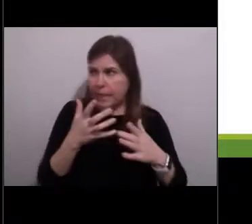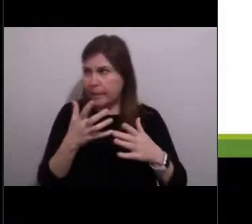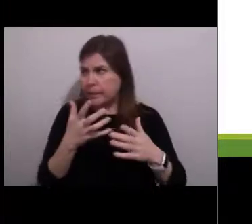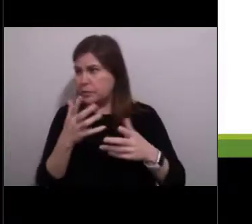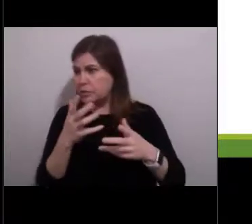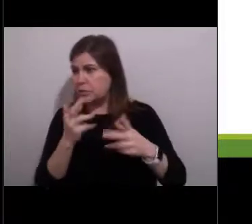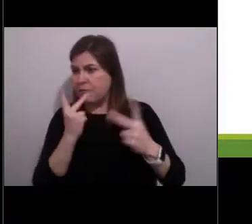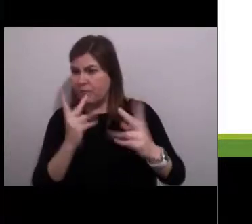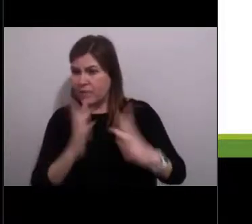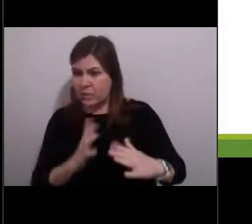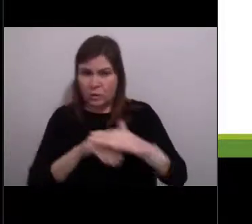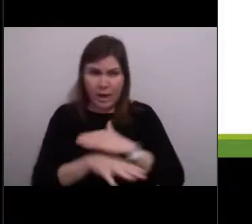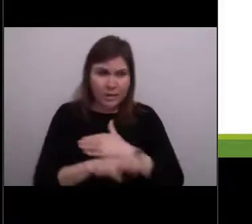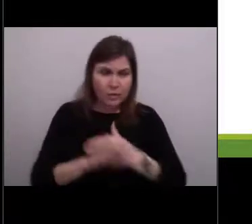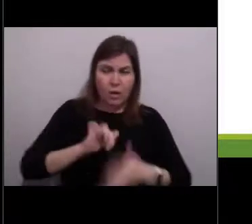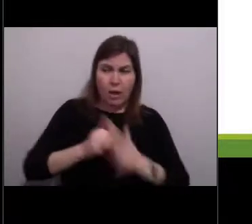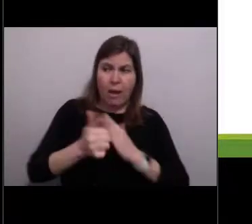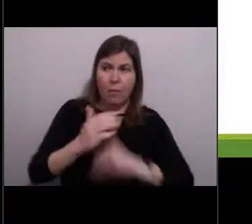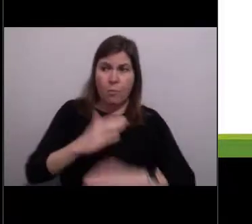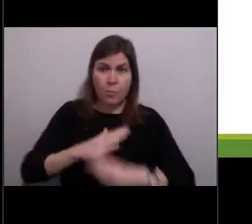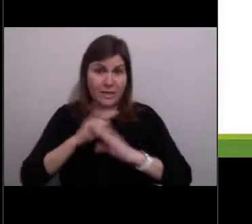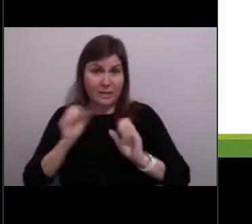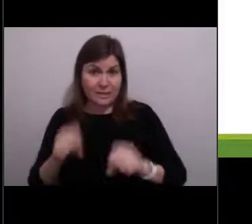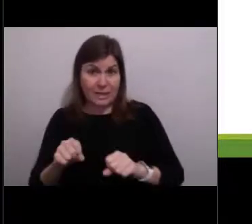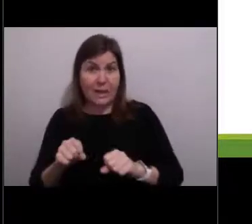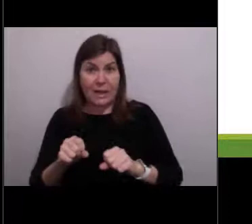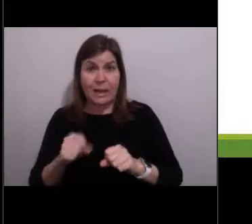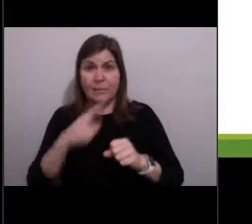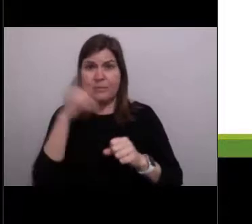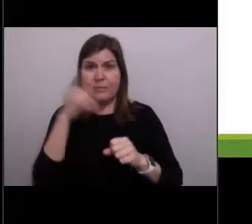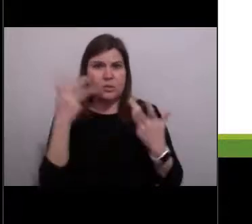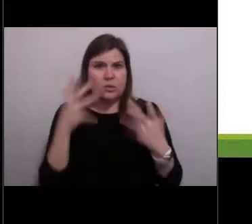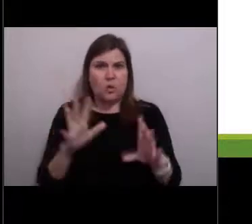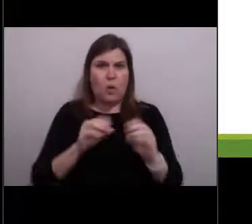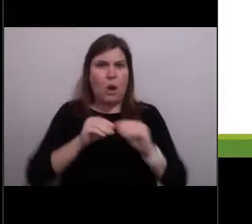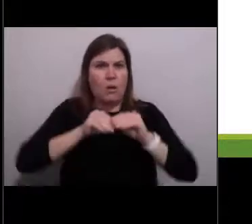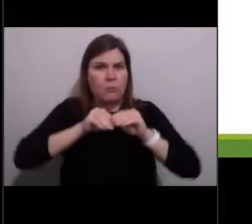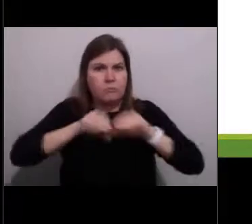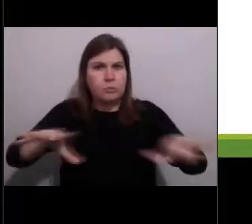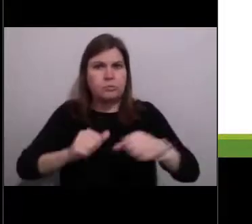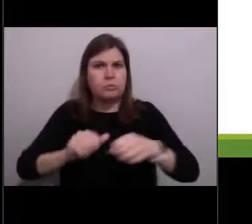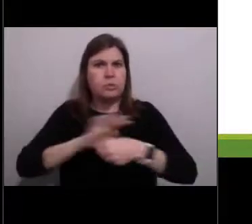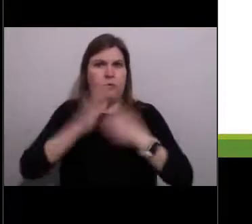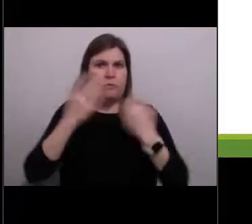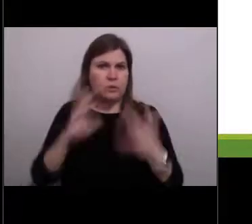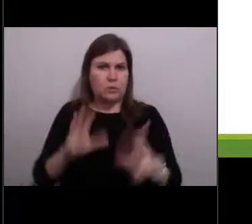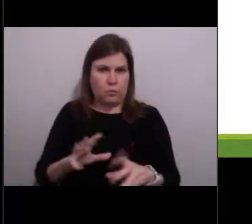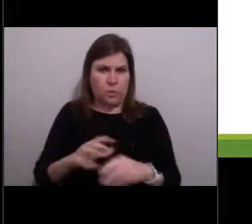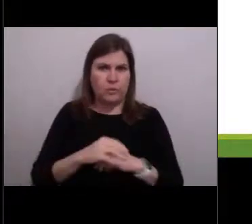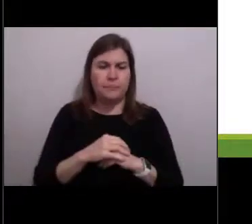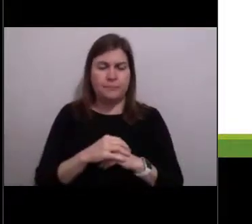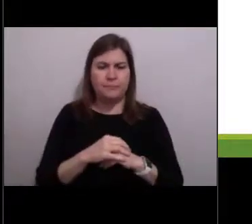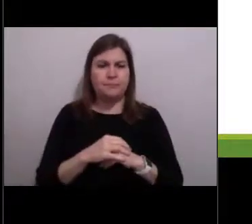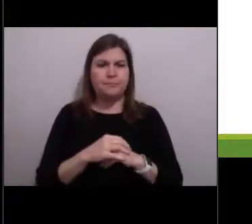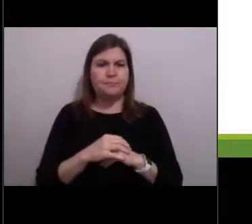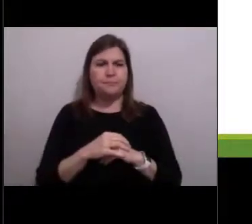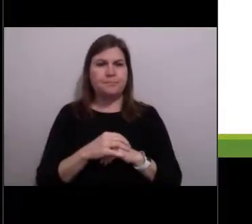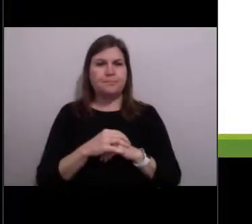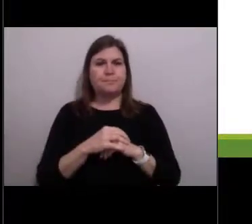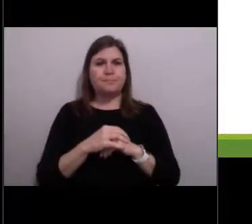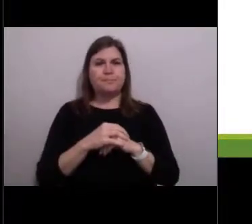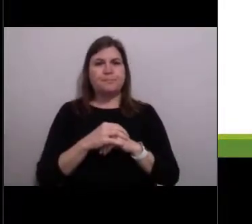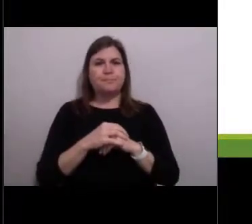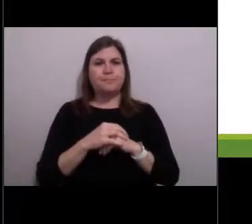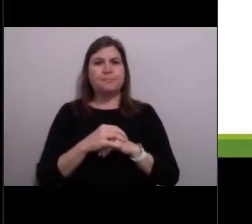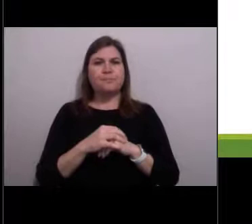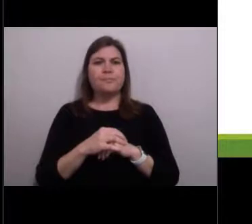protect people that are in the facility from COVID. There's system issues that make relational care